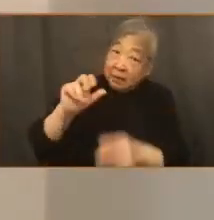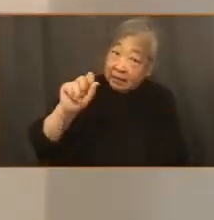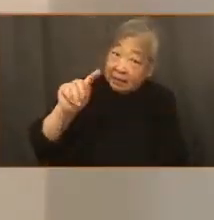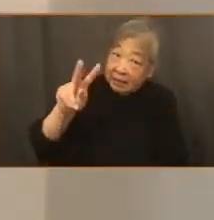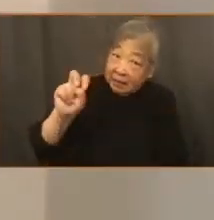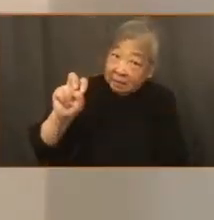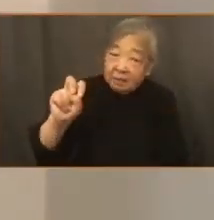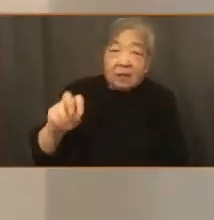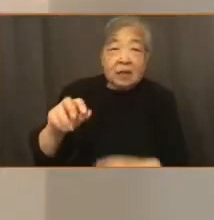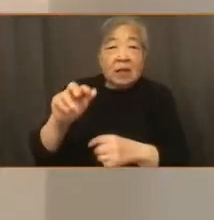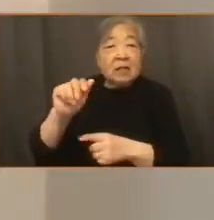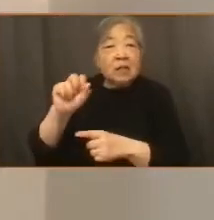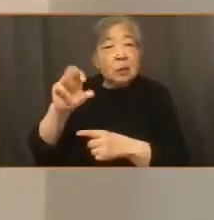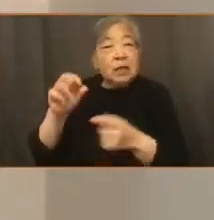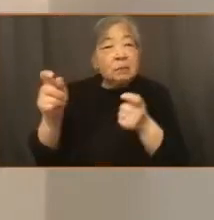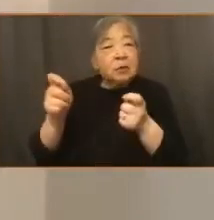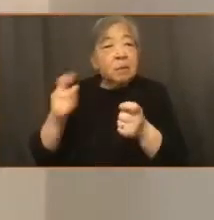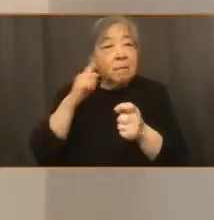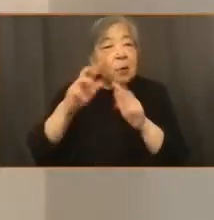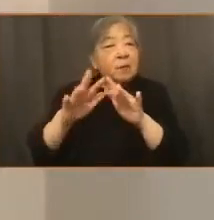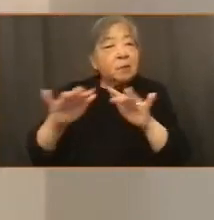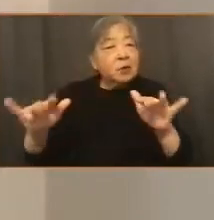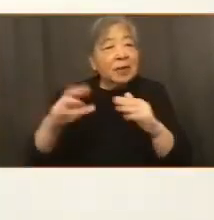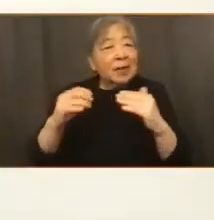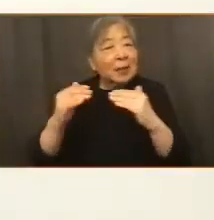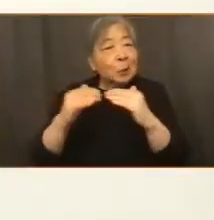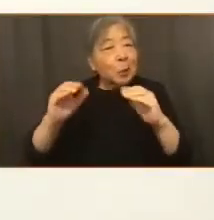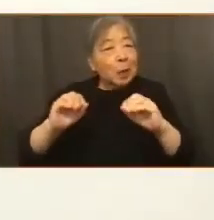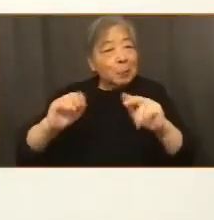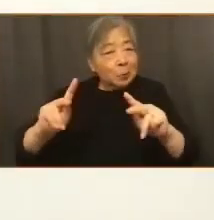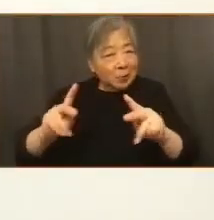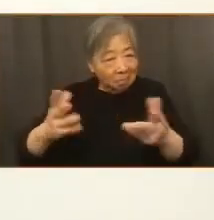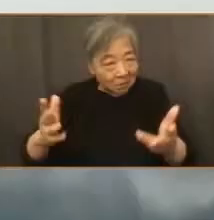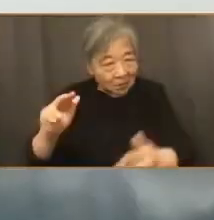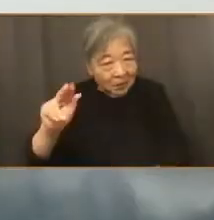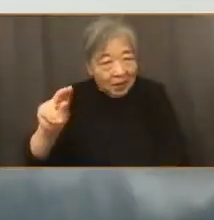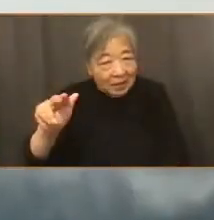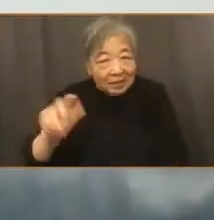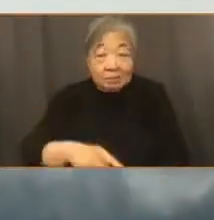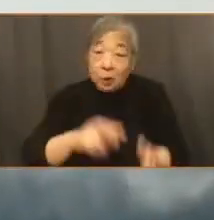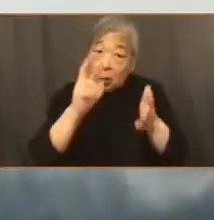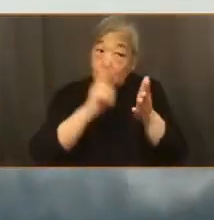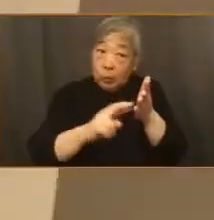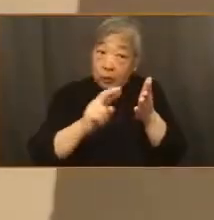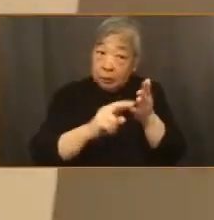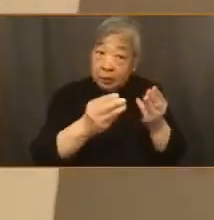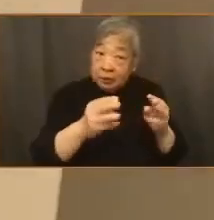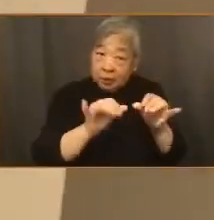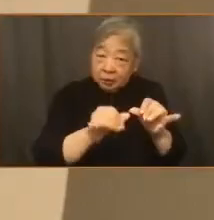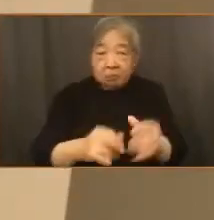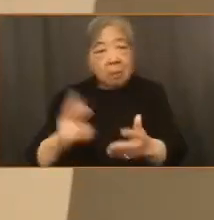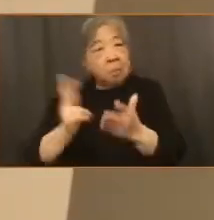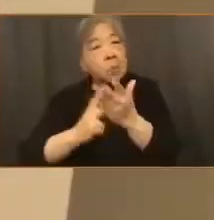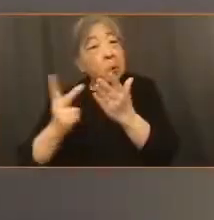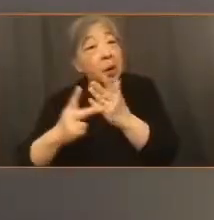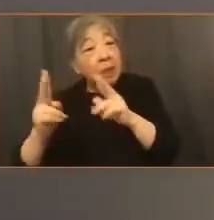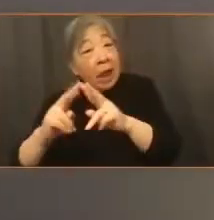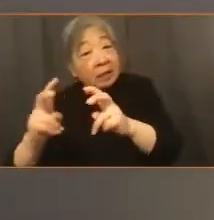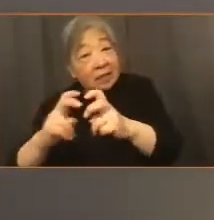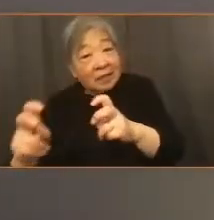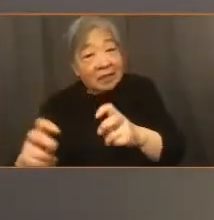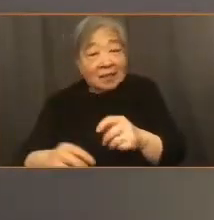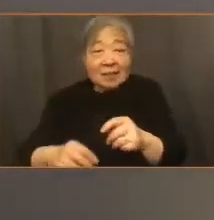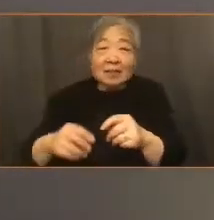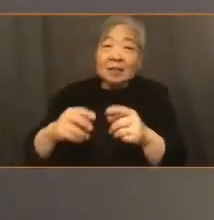Associate Administrator for Diversity and Equal Opportunity here at NASA. I'm a research materials engineer. I'm a program analyst. I work as a software engineer. I